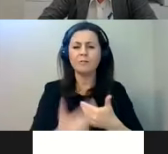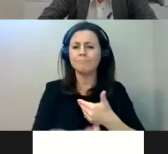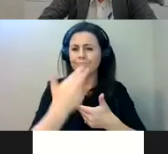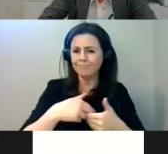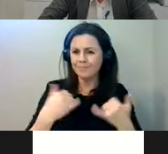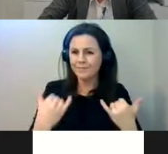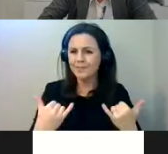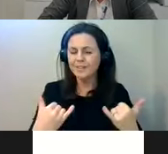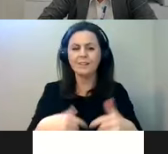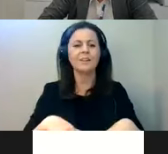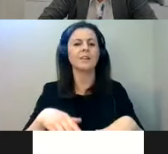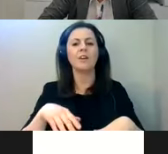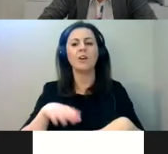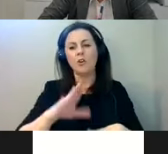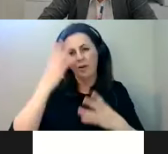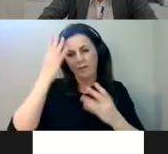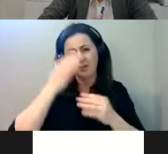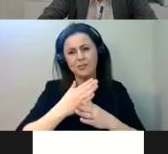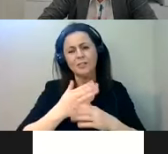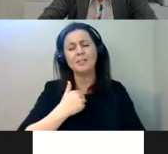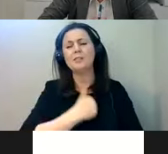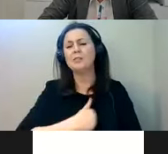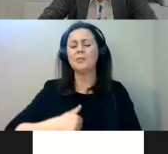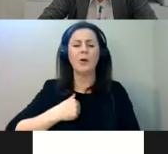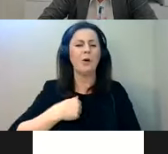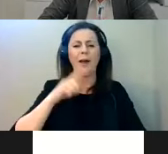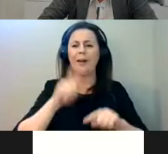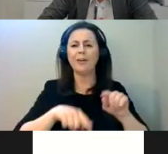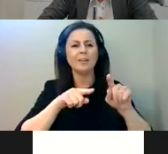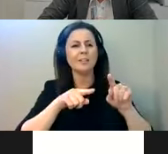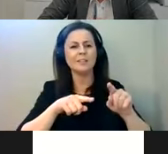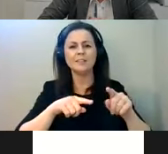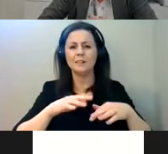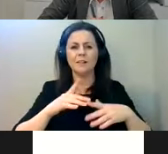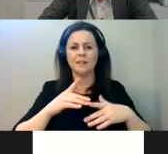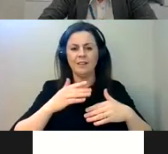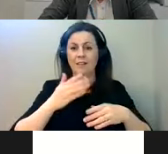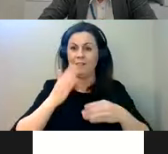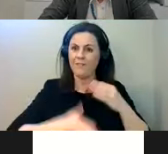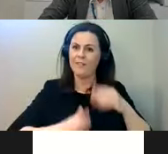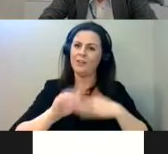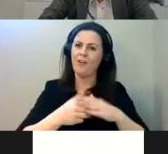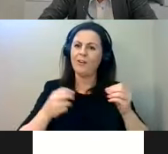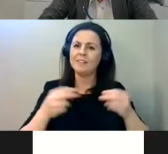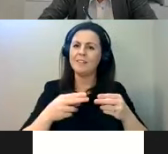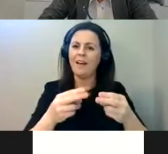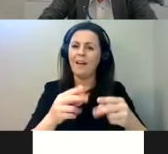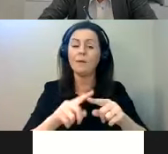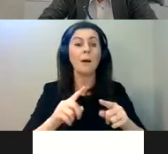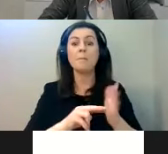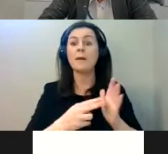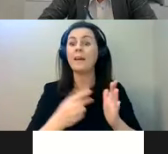share your information. I apologize for not being able to get through all the slides, but it just gives us the opportunity to have part B